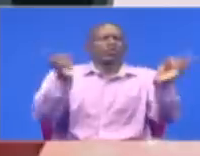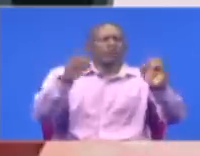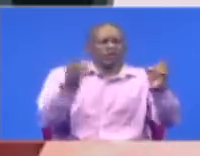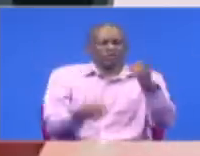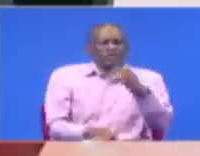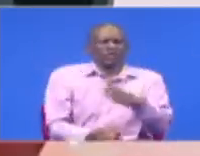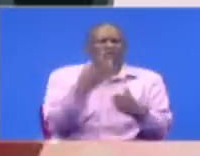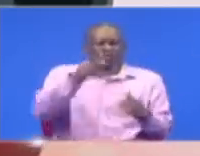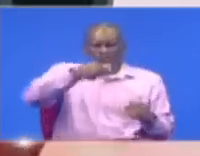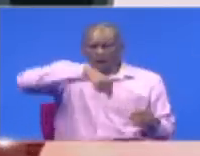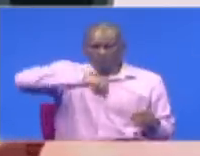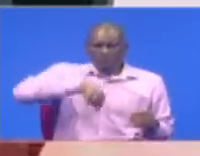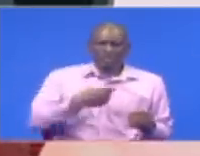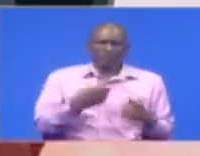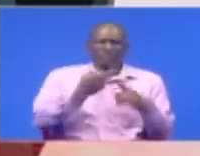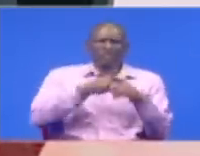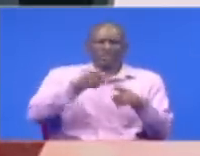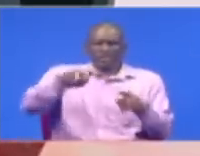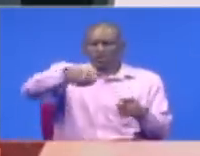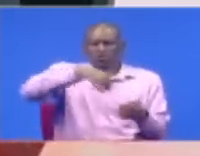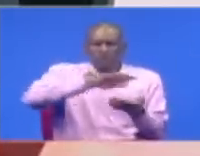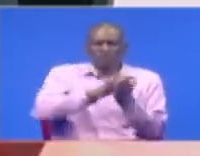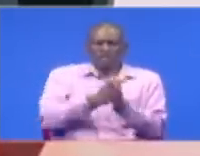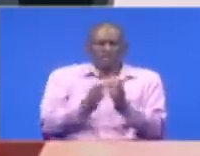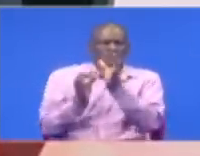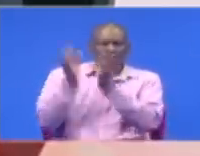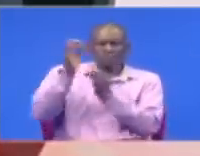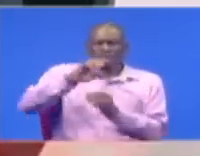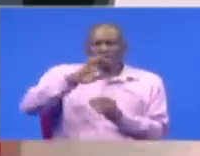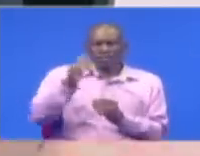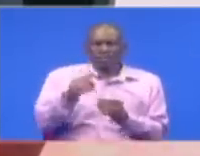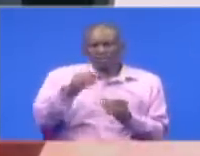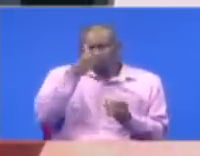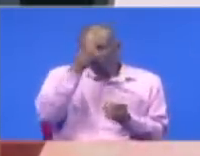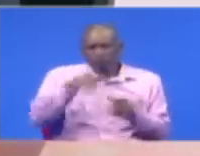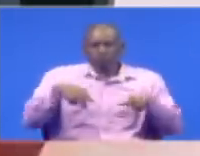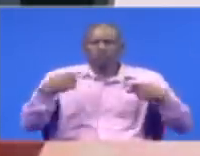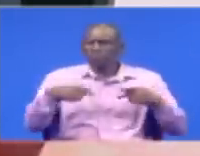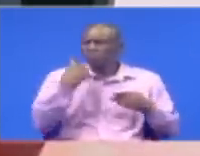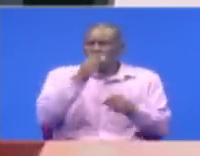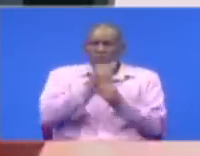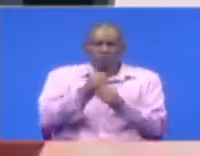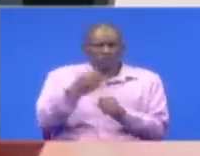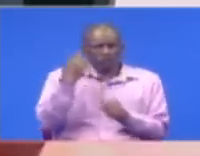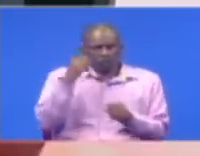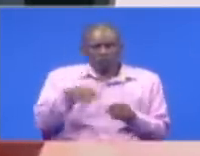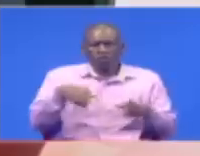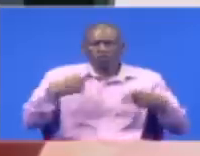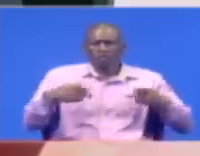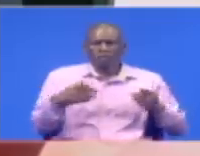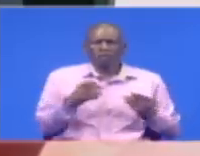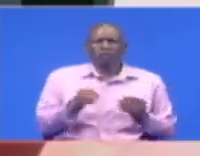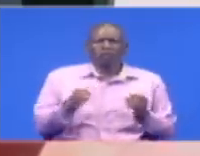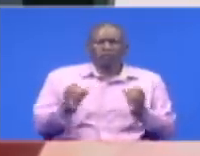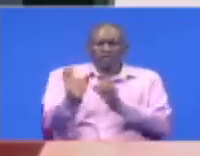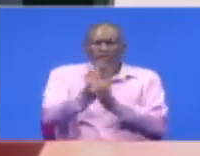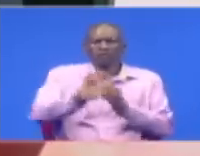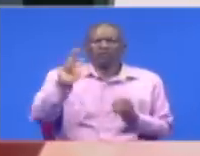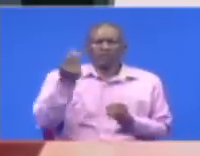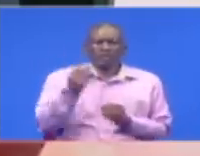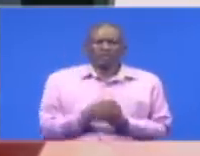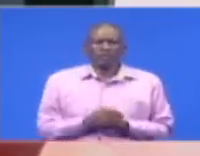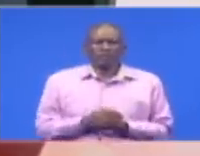for ourselves, then we become interdependent because the people we are serving are the people of the Republic of